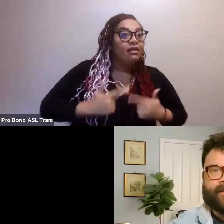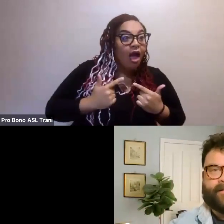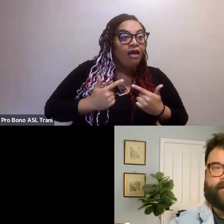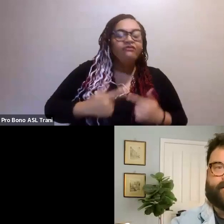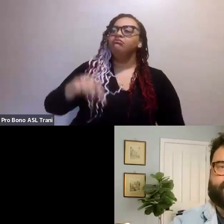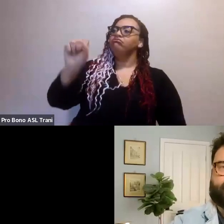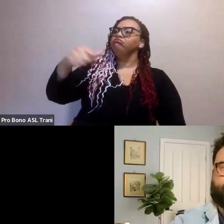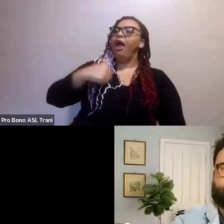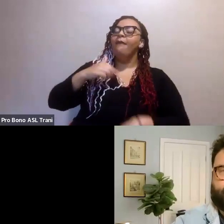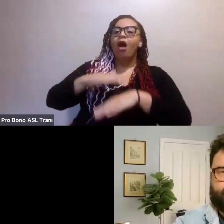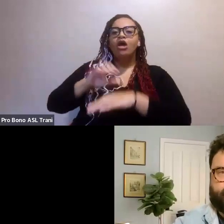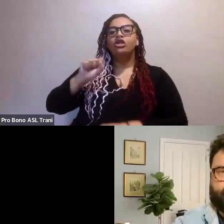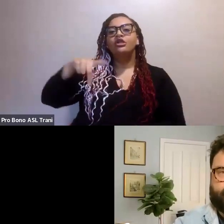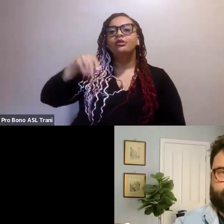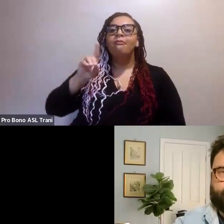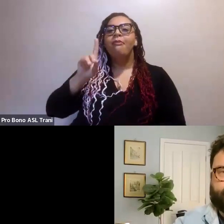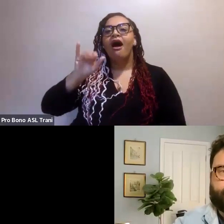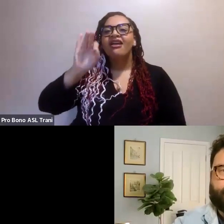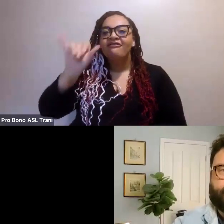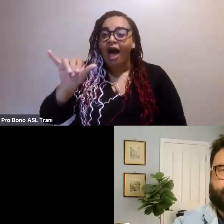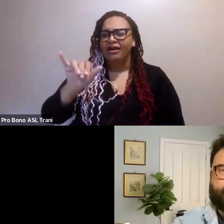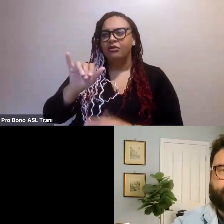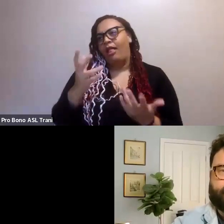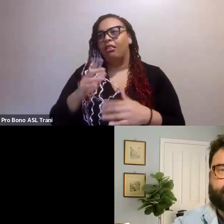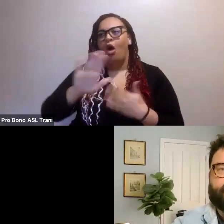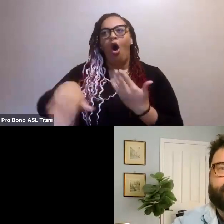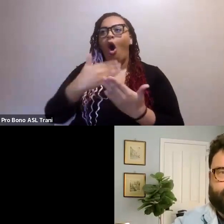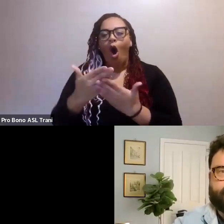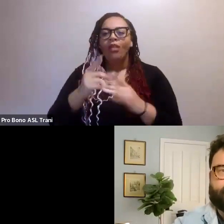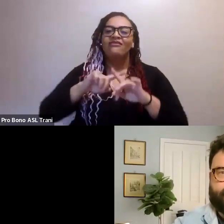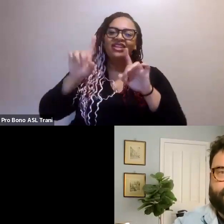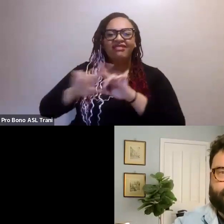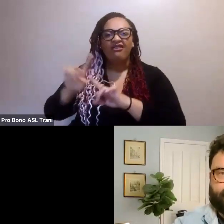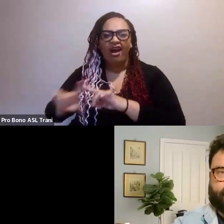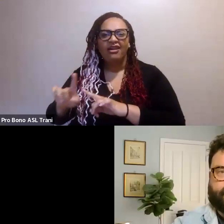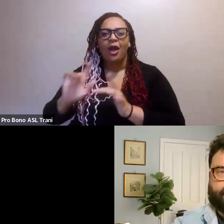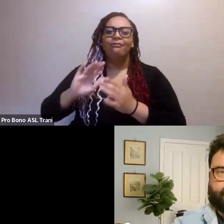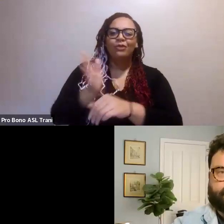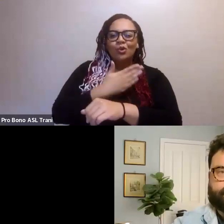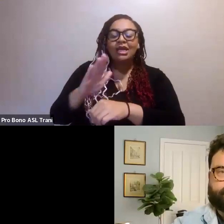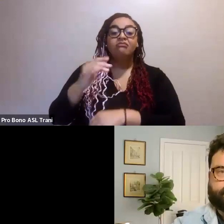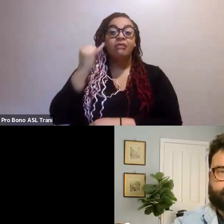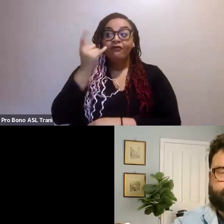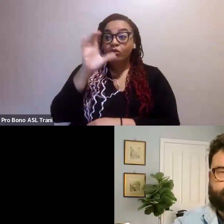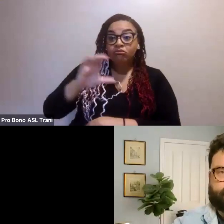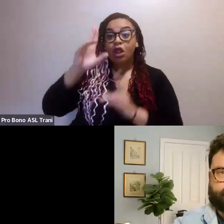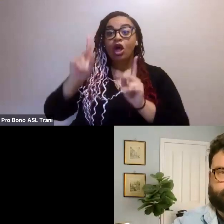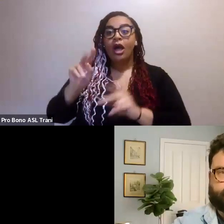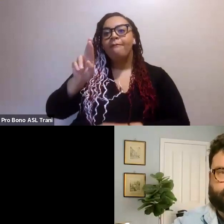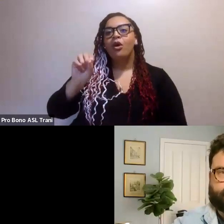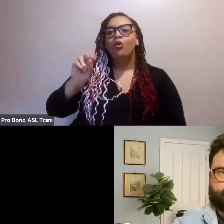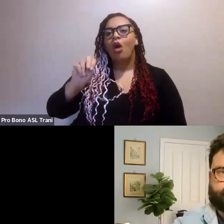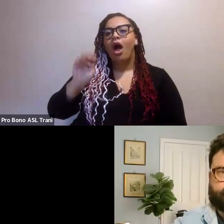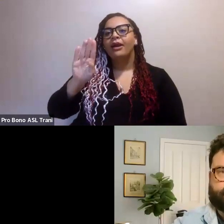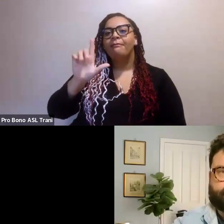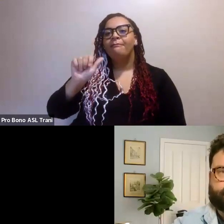on Spotify, Apple Music, all of the like streaming platforms. If you just look up Ron Blakely, I'm also very active